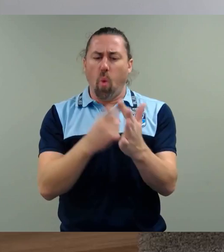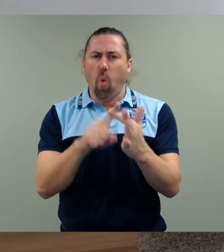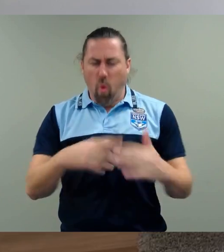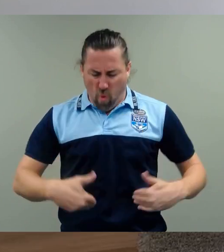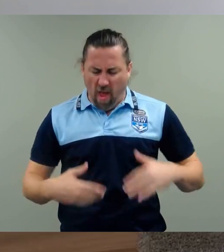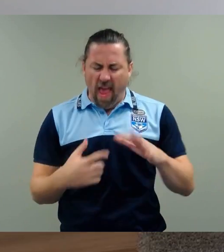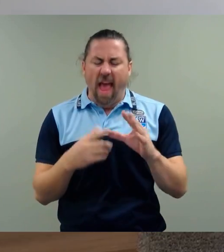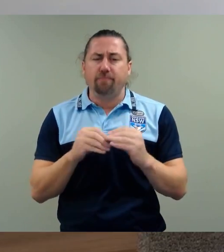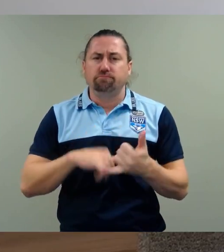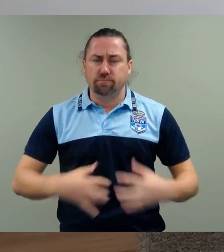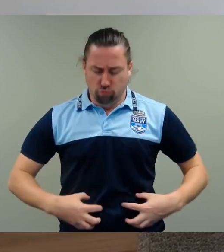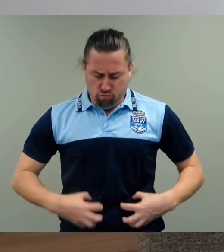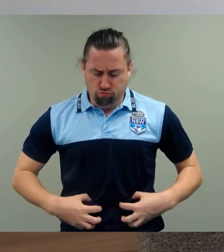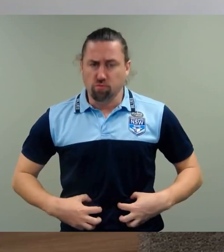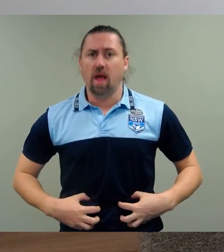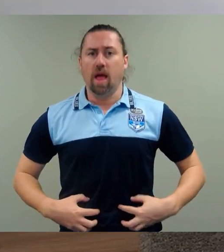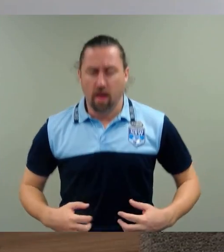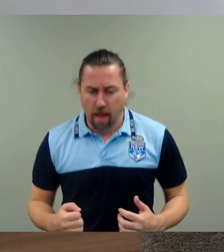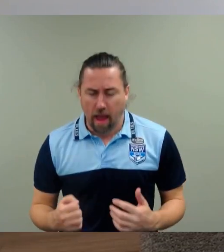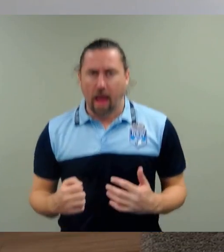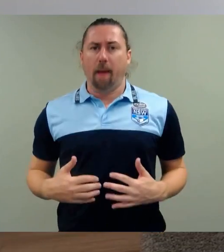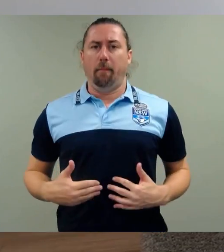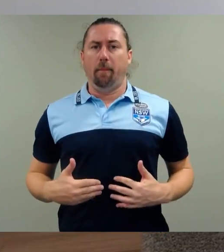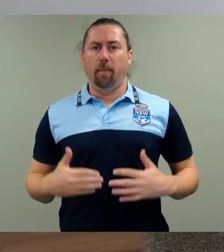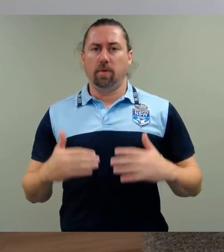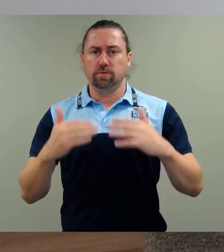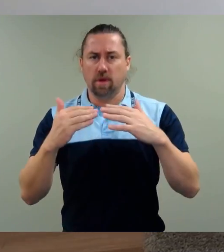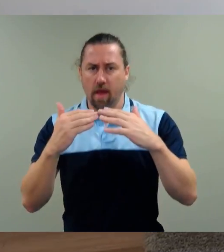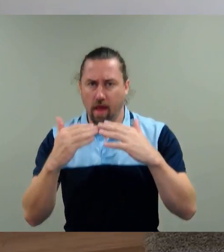you're standing up and slowly sitting back down again.